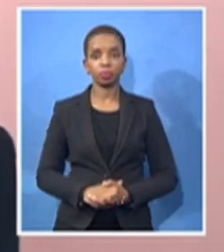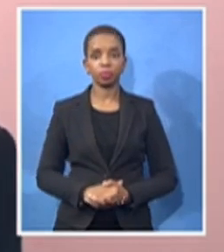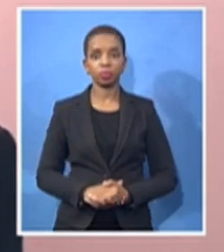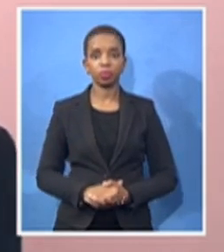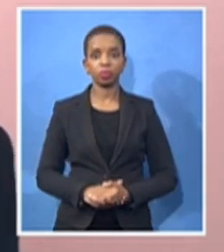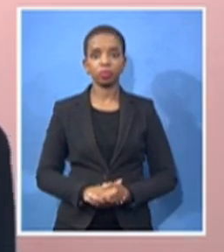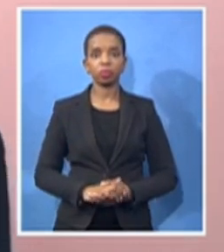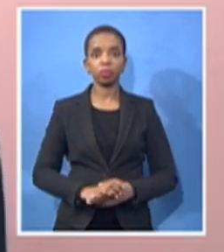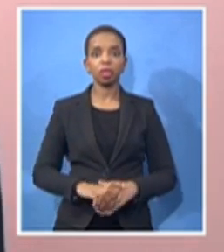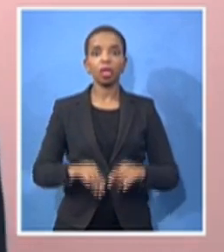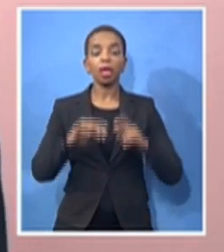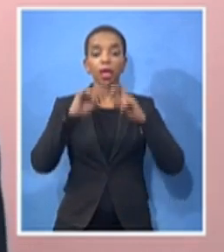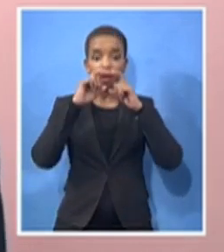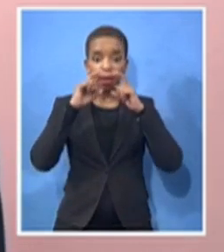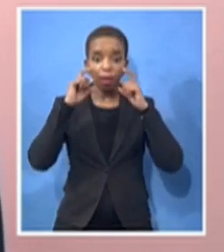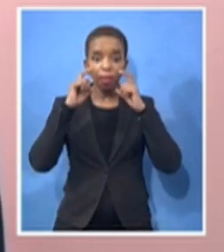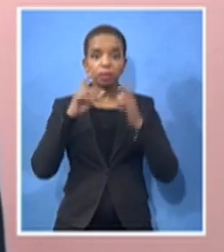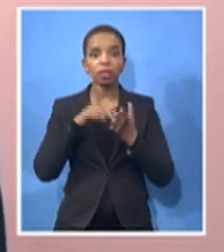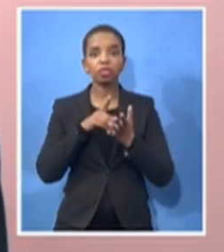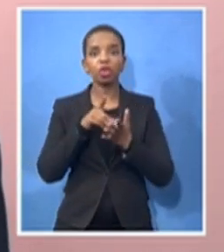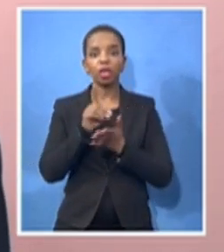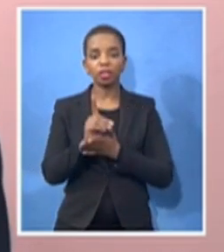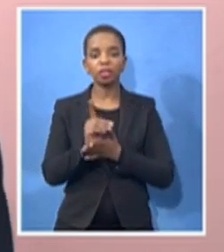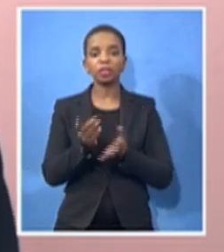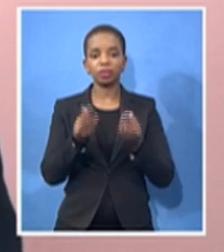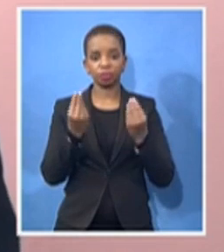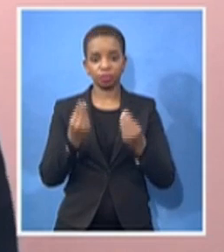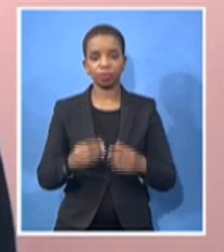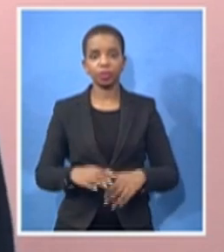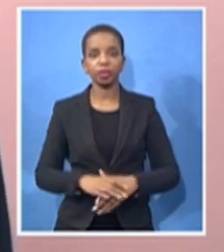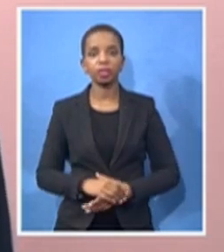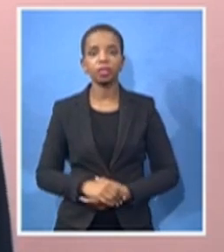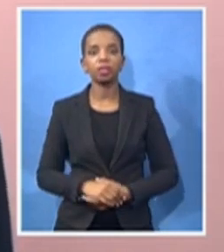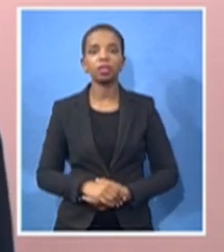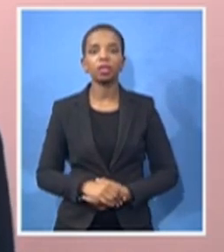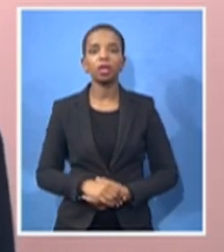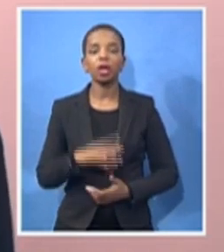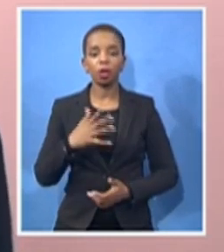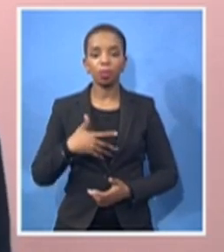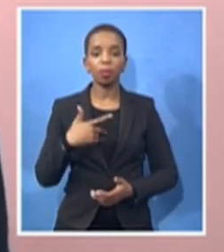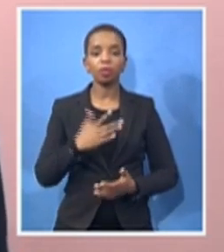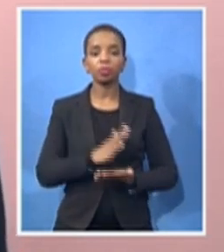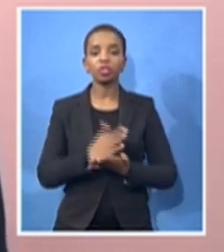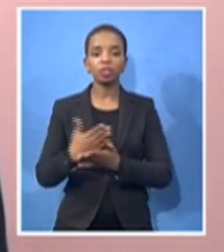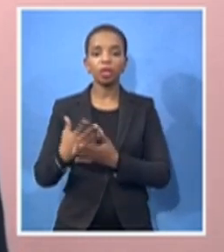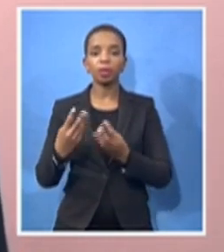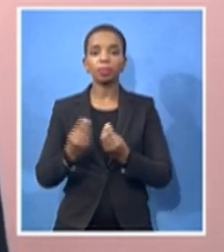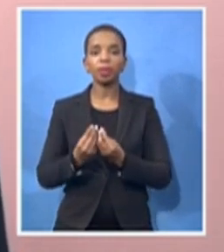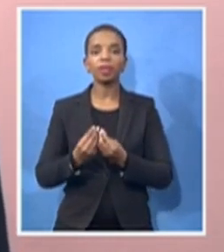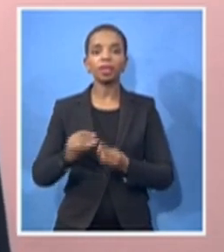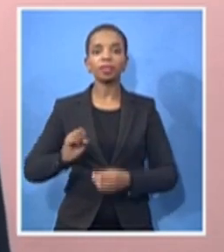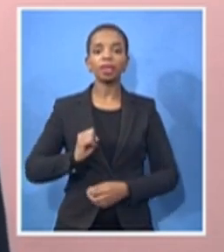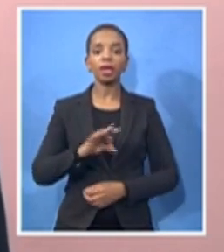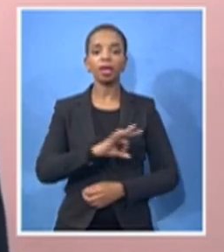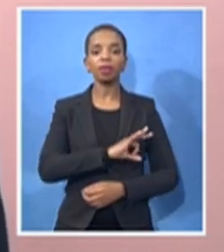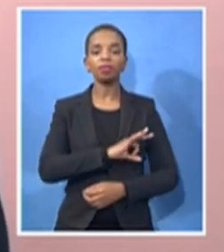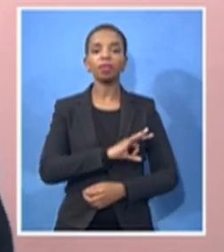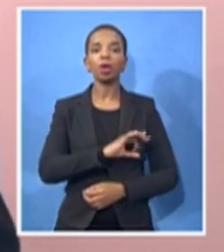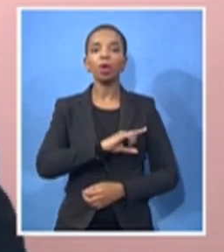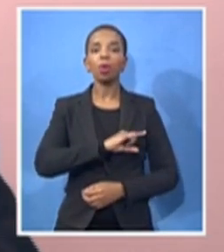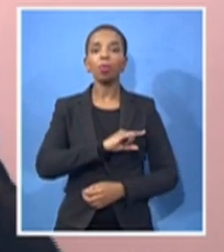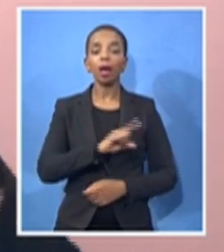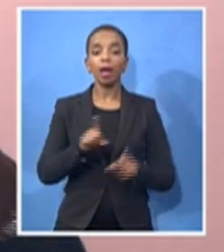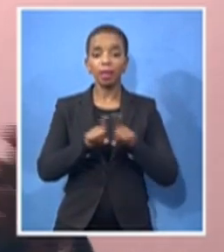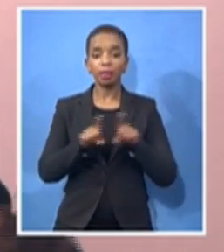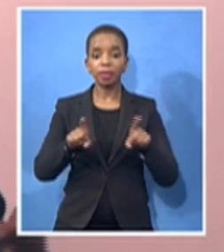like you to share them with the staff, because we'd like everyone to use these masks. But